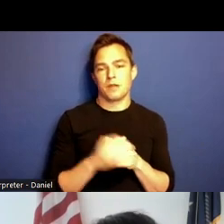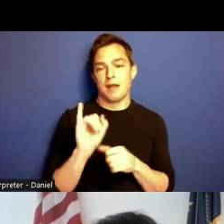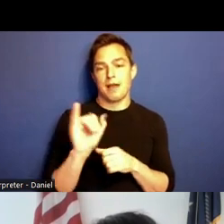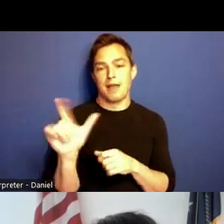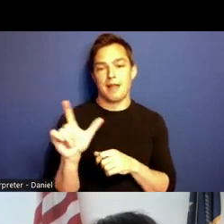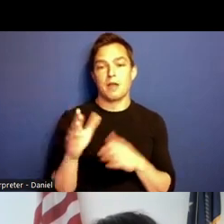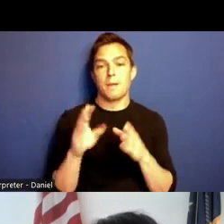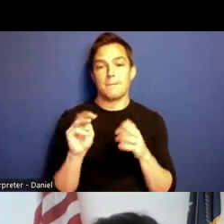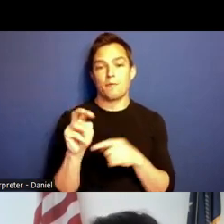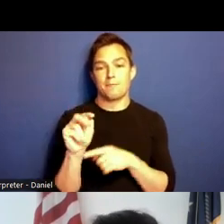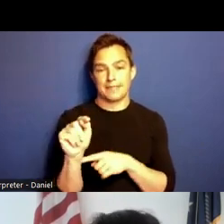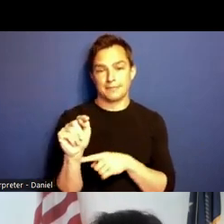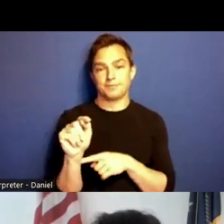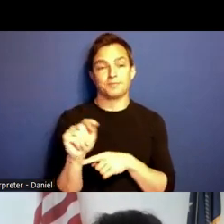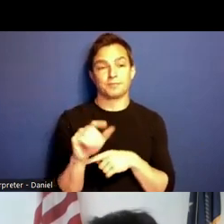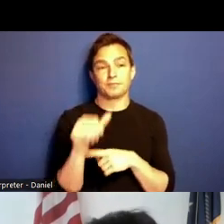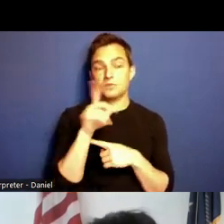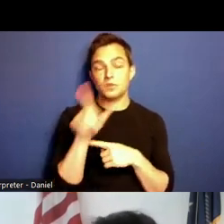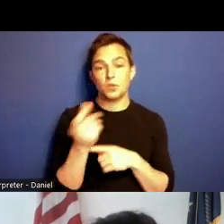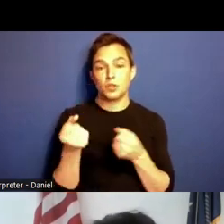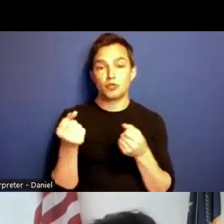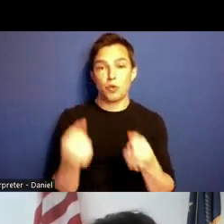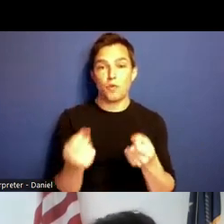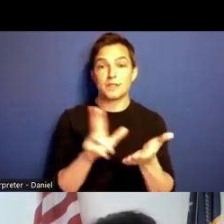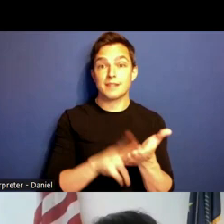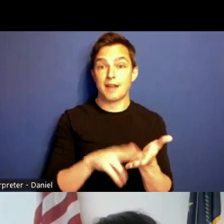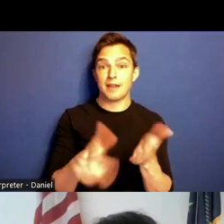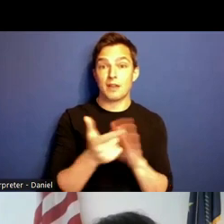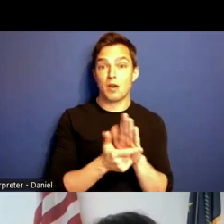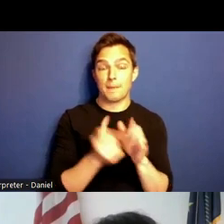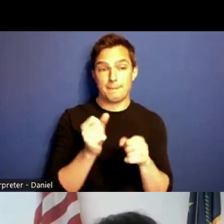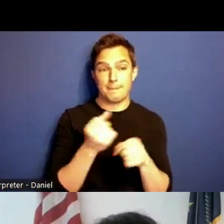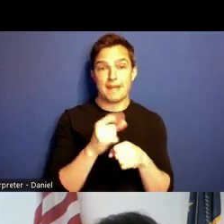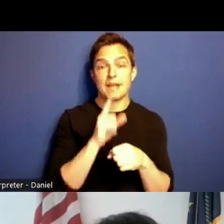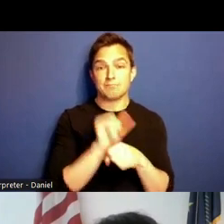movement, not only drove the signing of that law and made that happen,